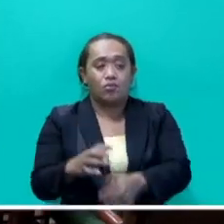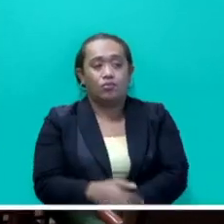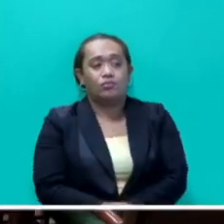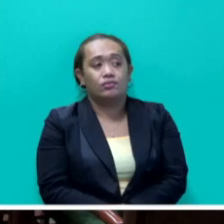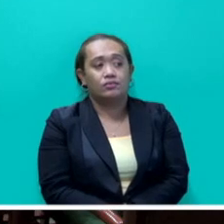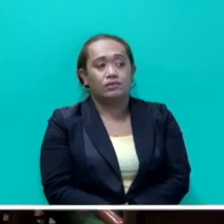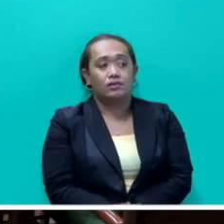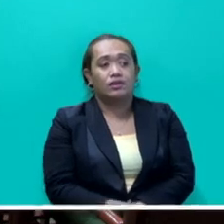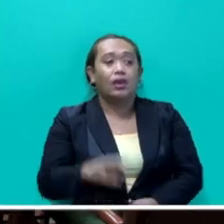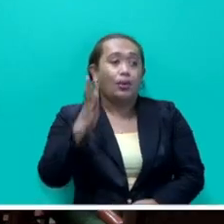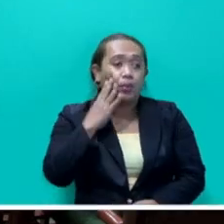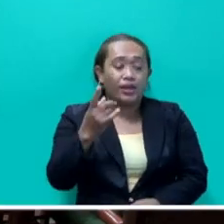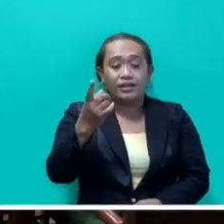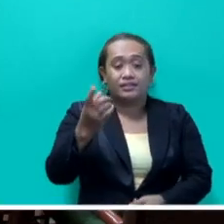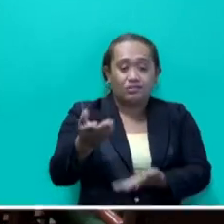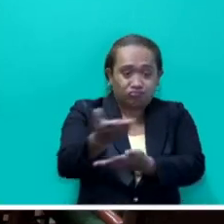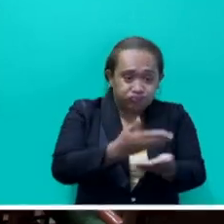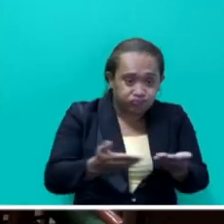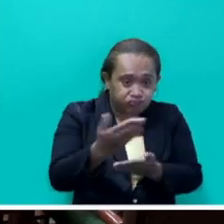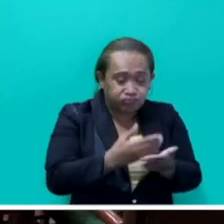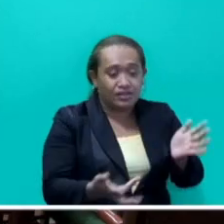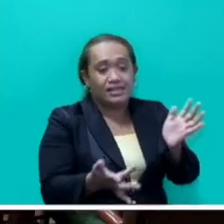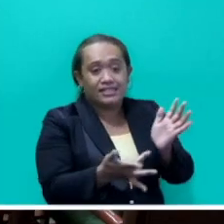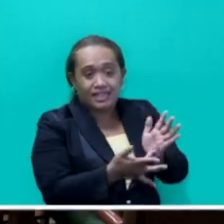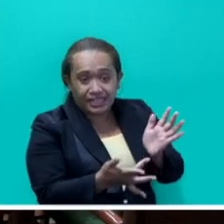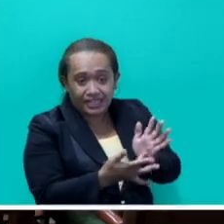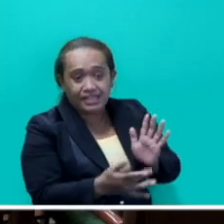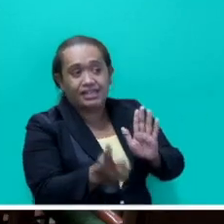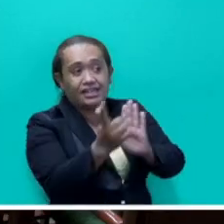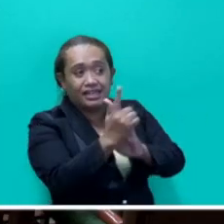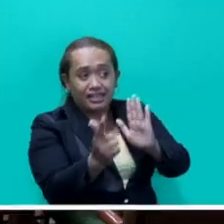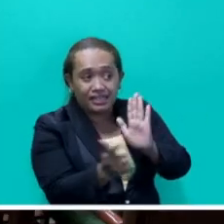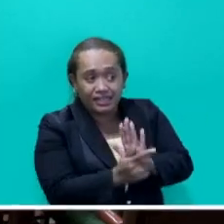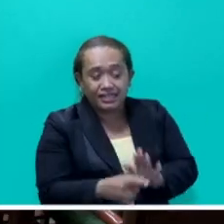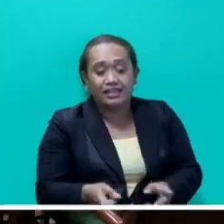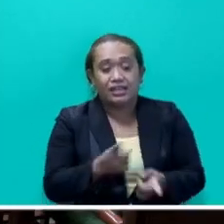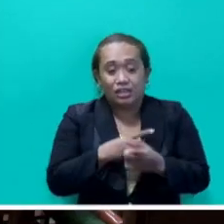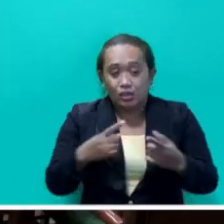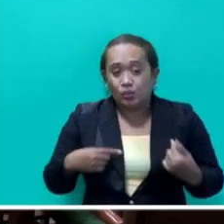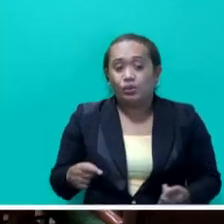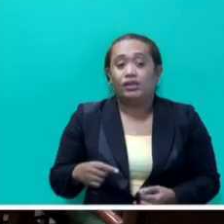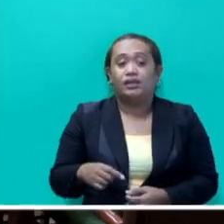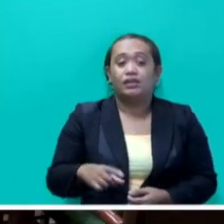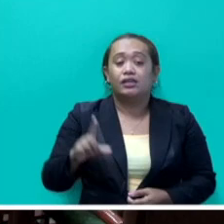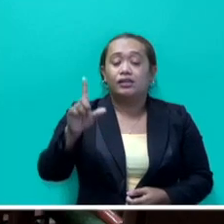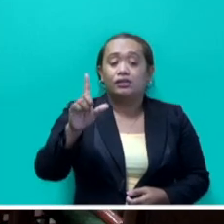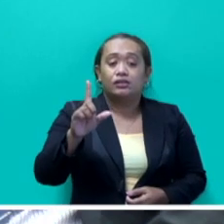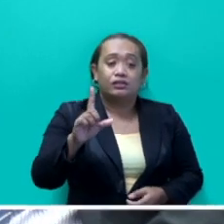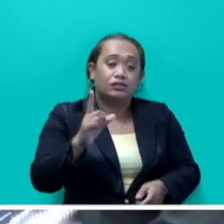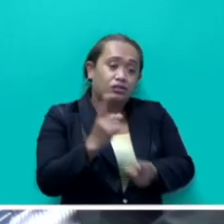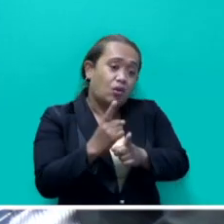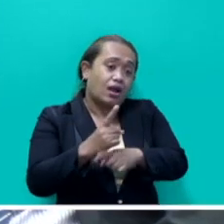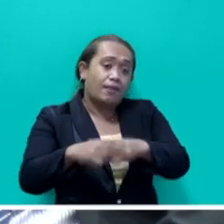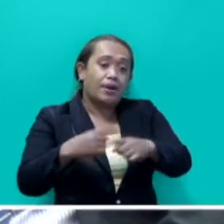to consultation, technically and legally, because we are only dealing with leased land,